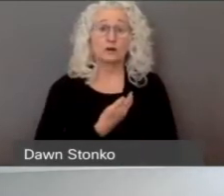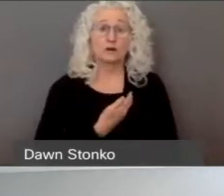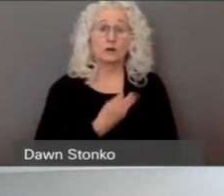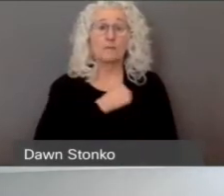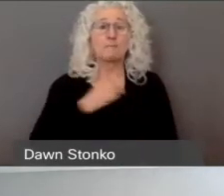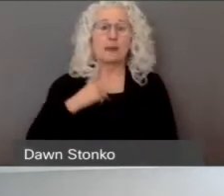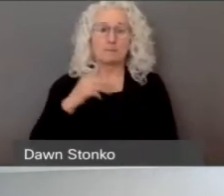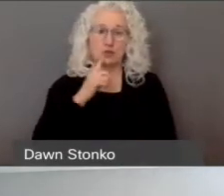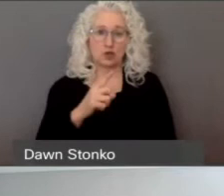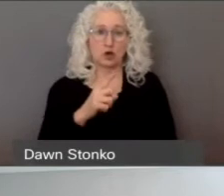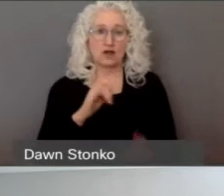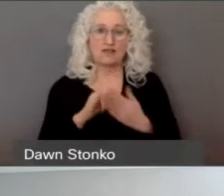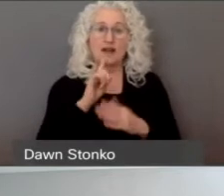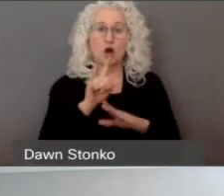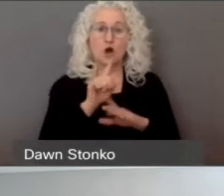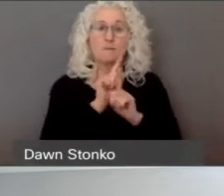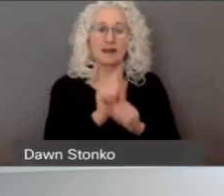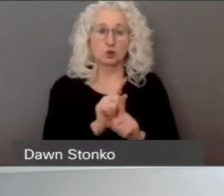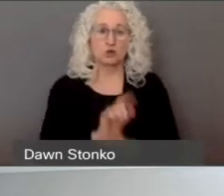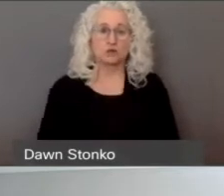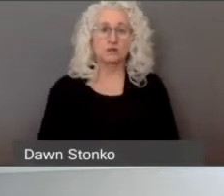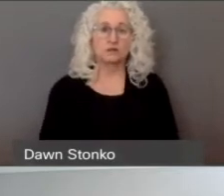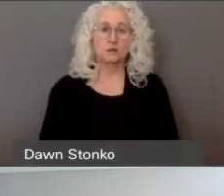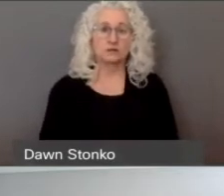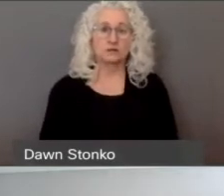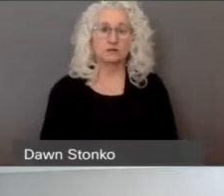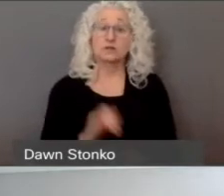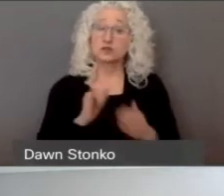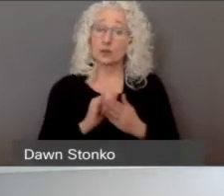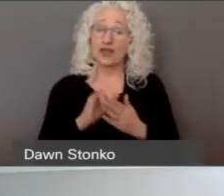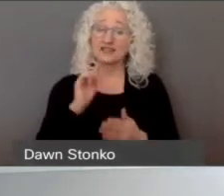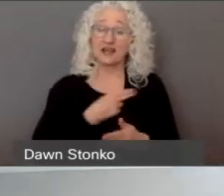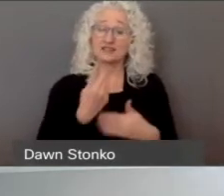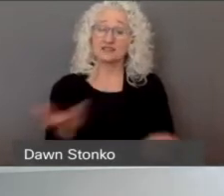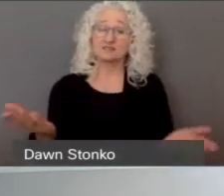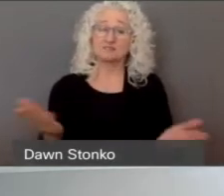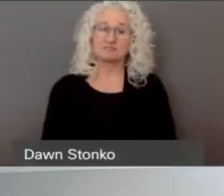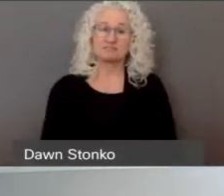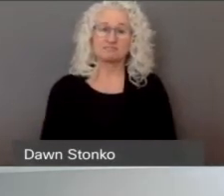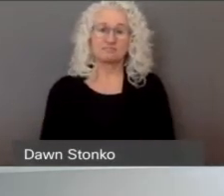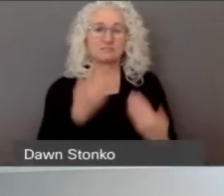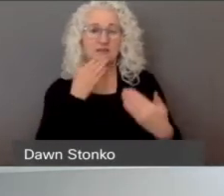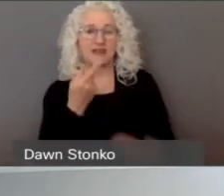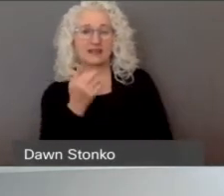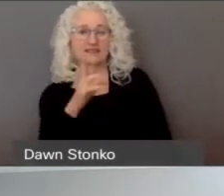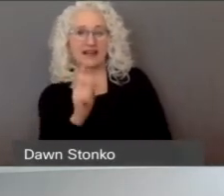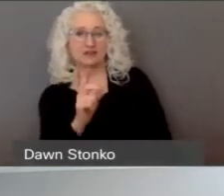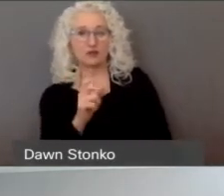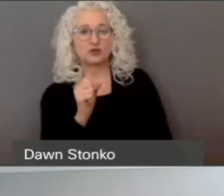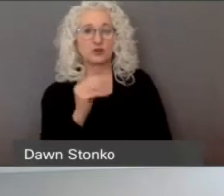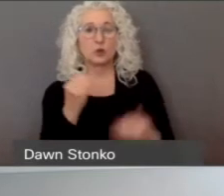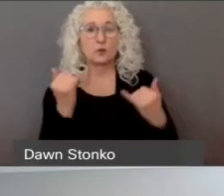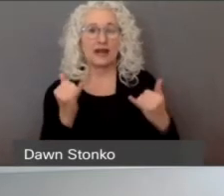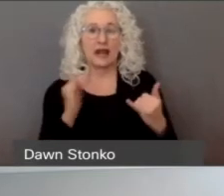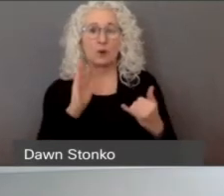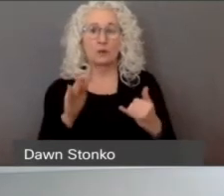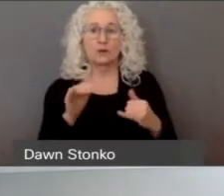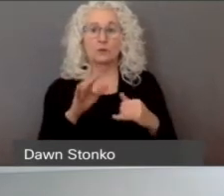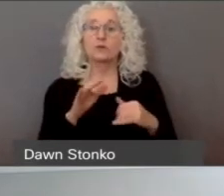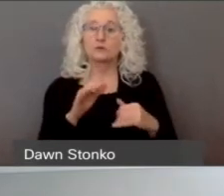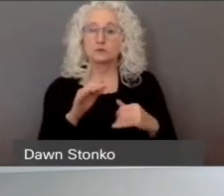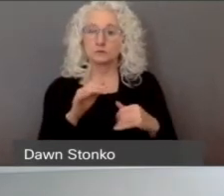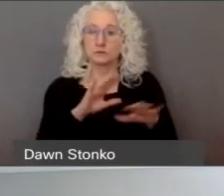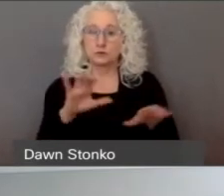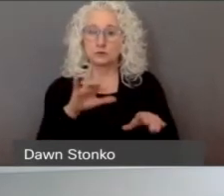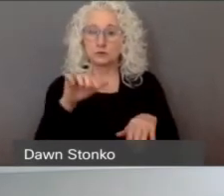members are, who our mentors are. So that's us. Thanks, Harold. So now we'll go to Q&A, and I'll